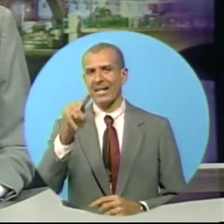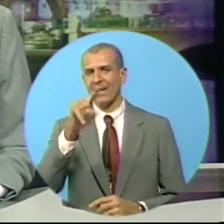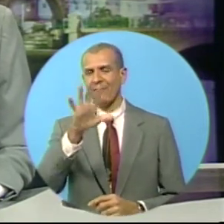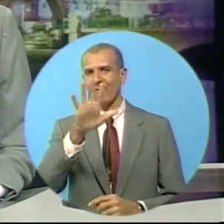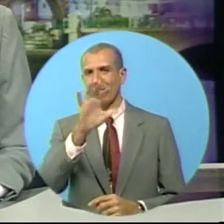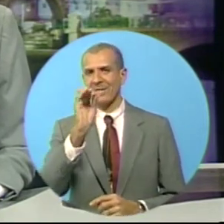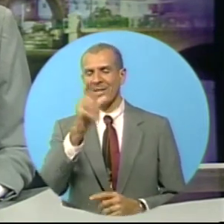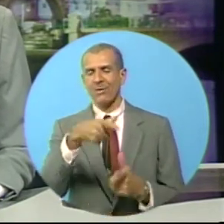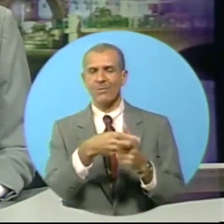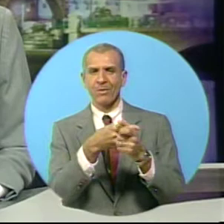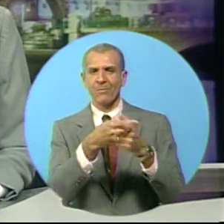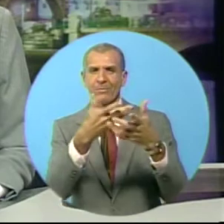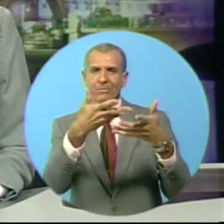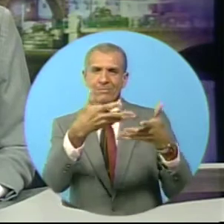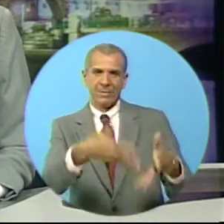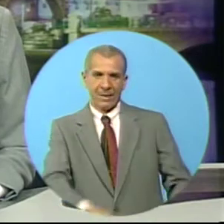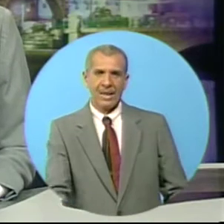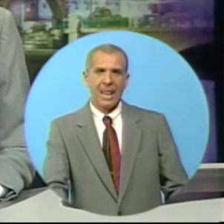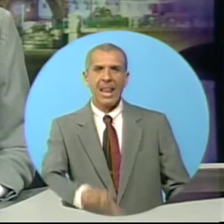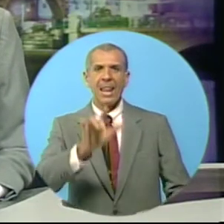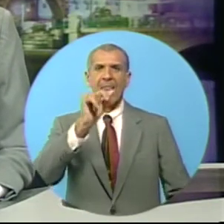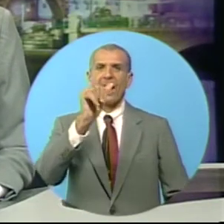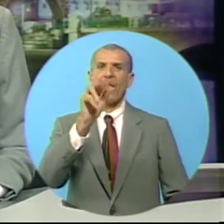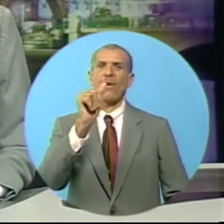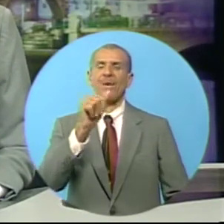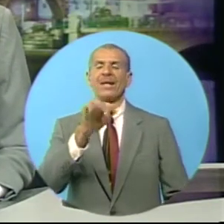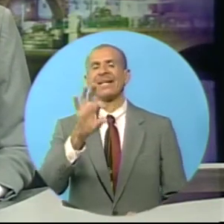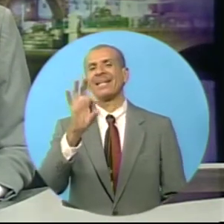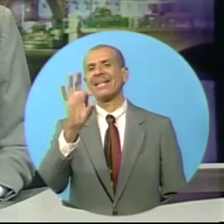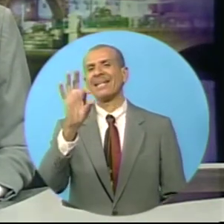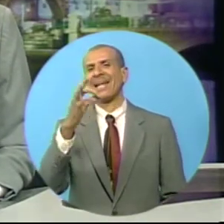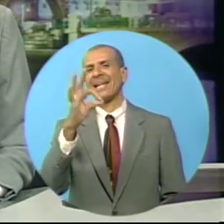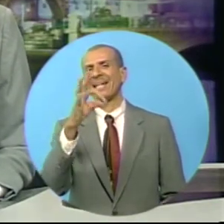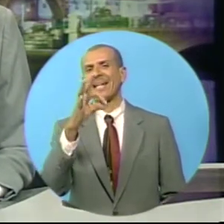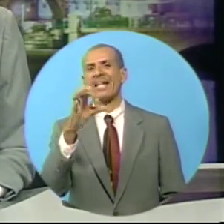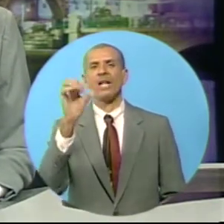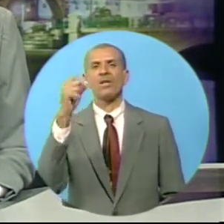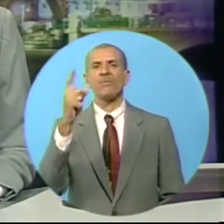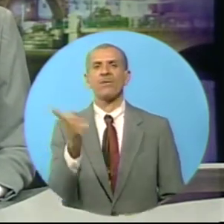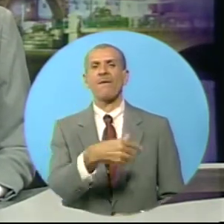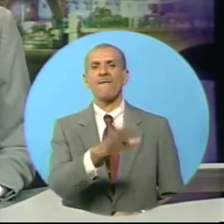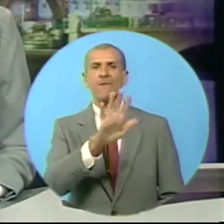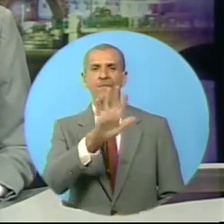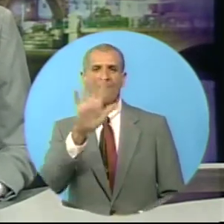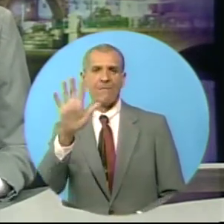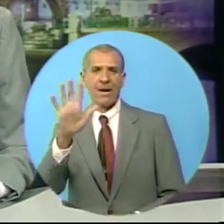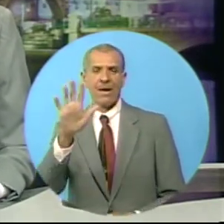57 runs. Lara only got 19, but South Africa's Sean Pollock smashed